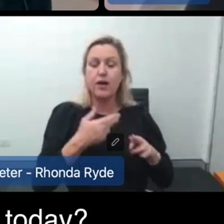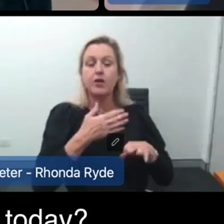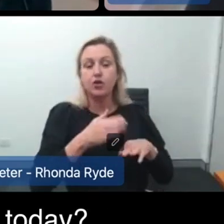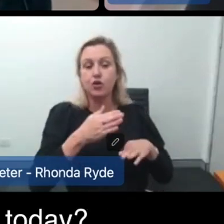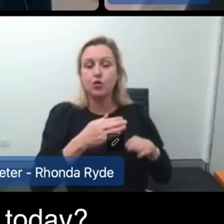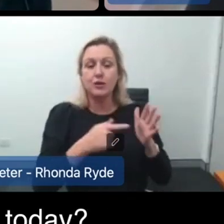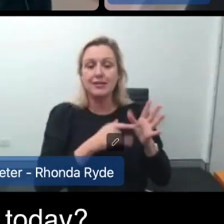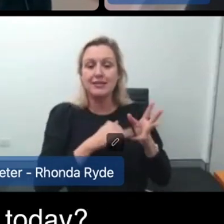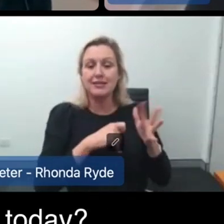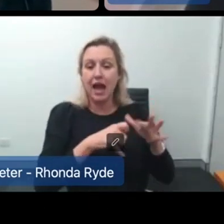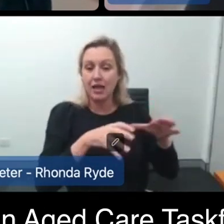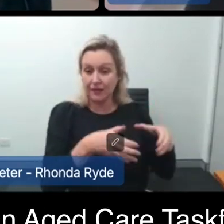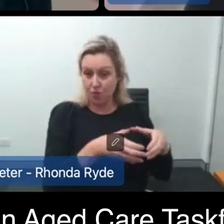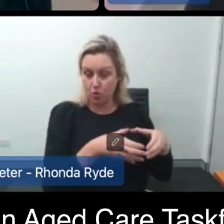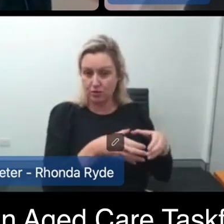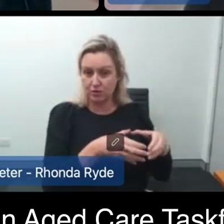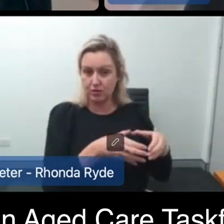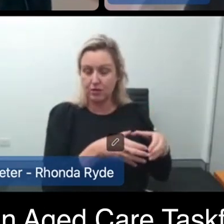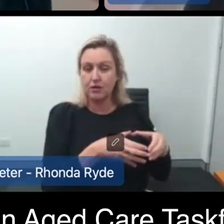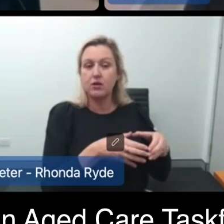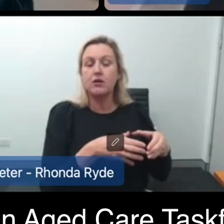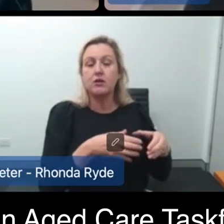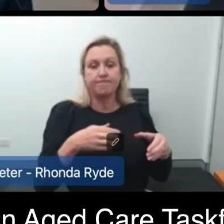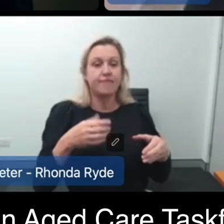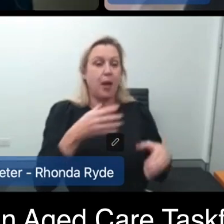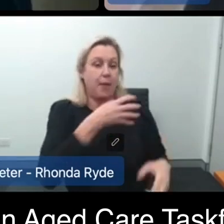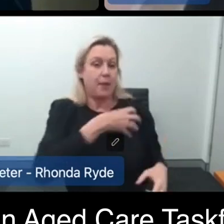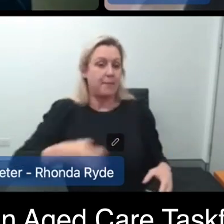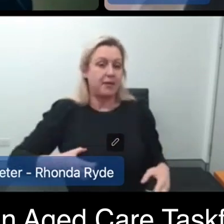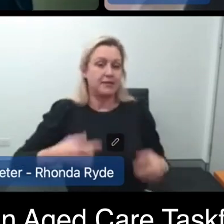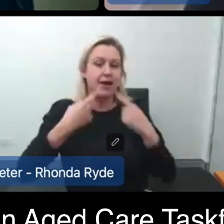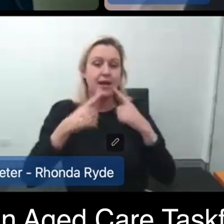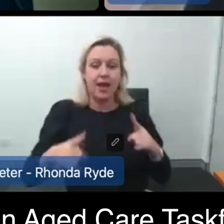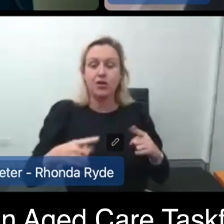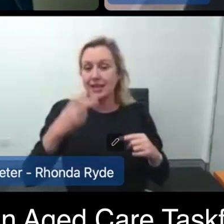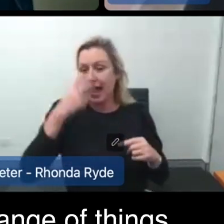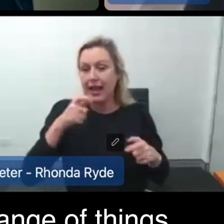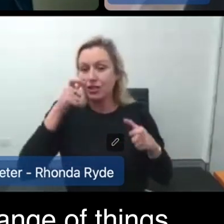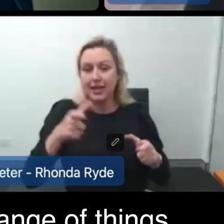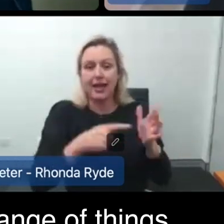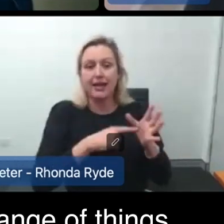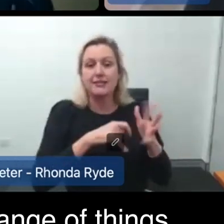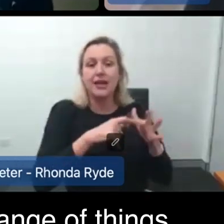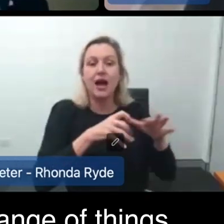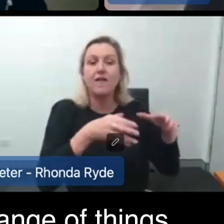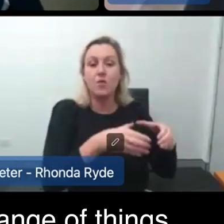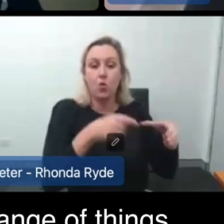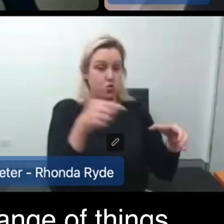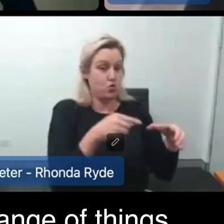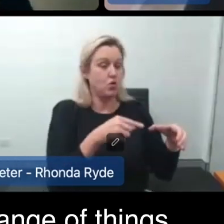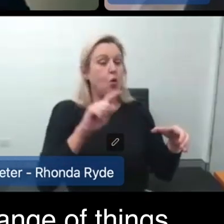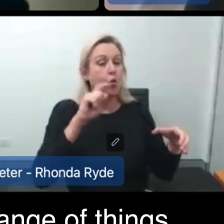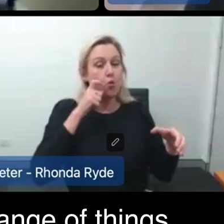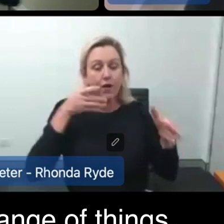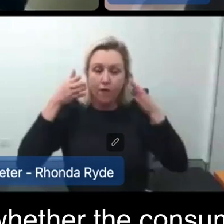initiatives outlined today. So yes, the Minister has announced an aged care task force. It will have a focus